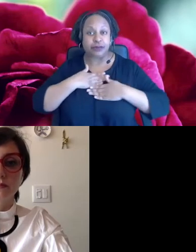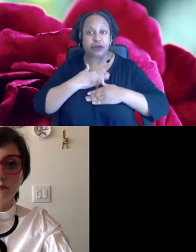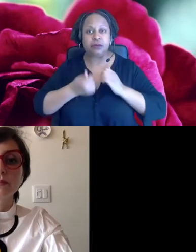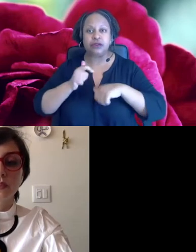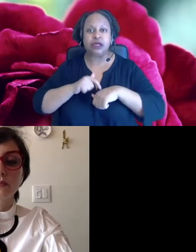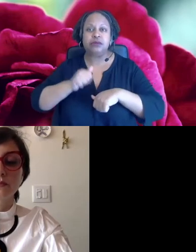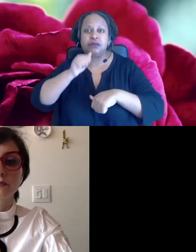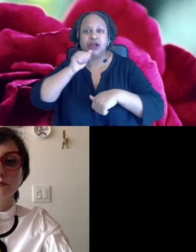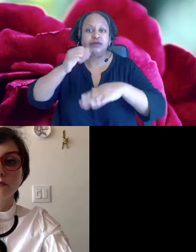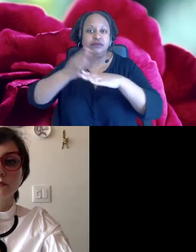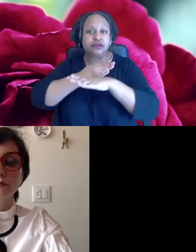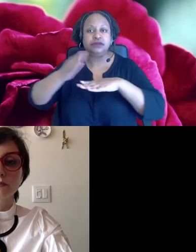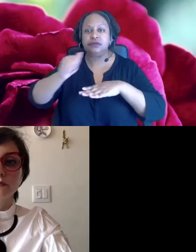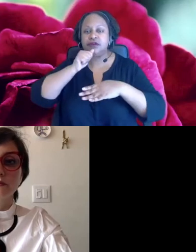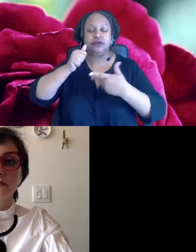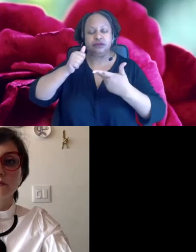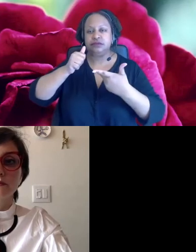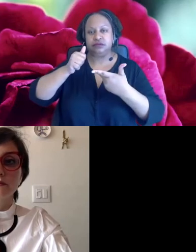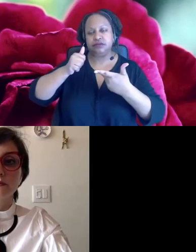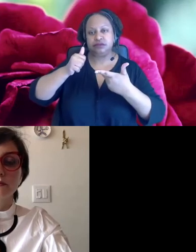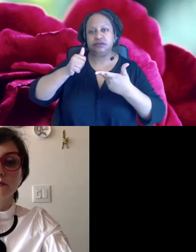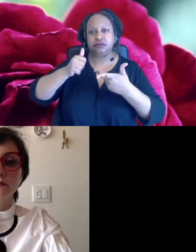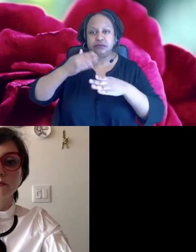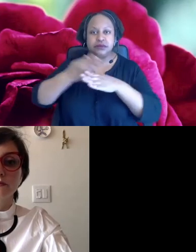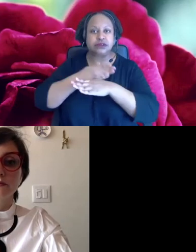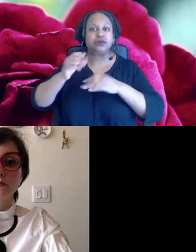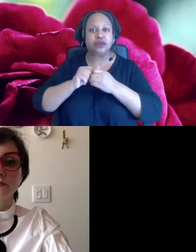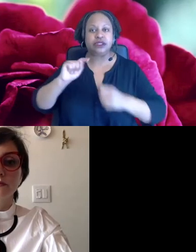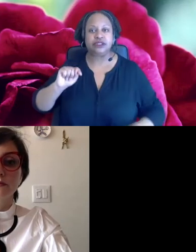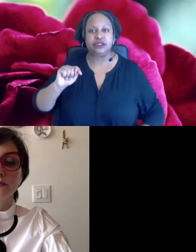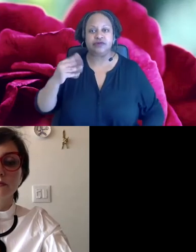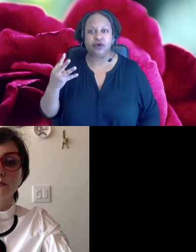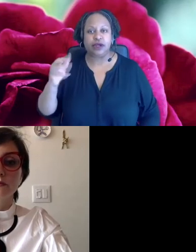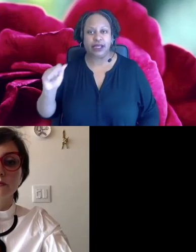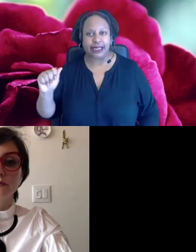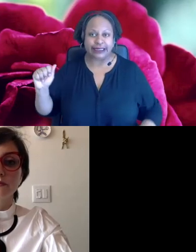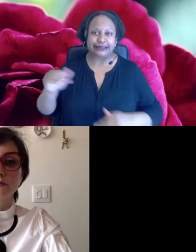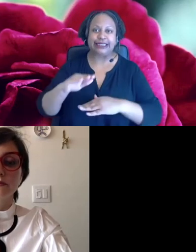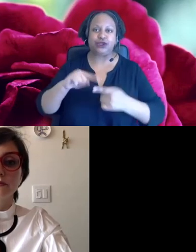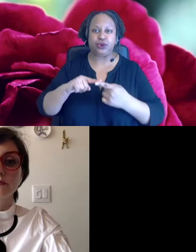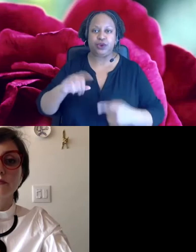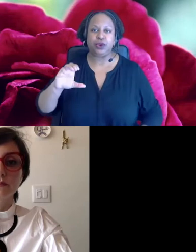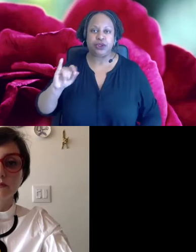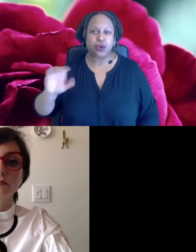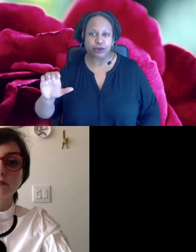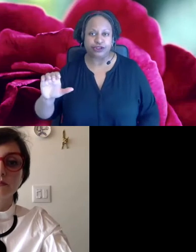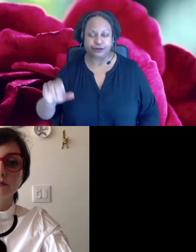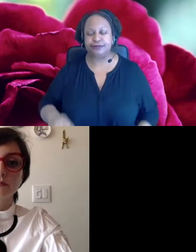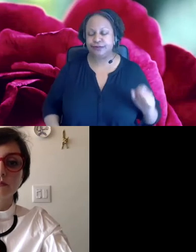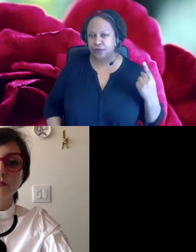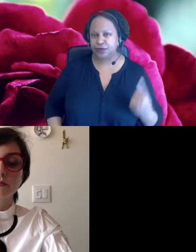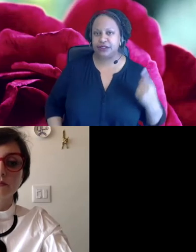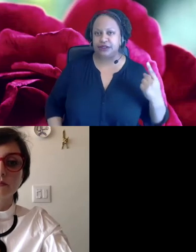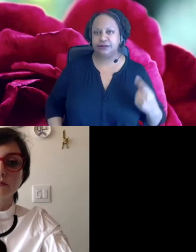commercial enterprises that issue T4As to a corporation and stuff. Right. Yeah, the